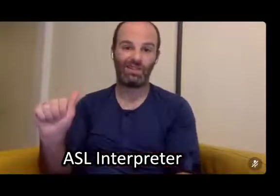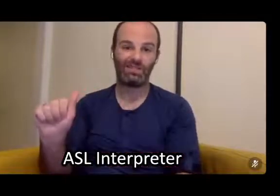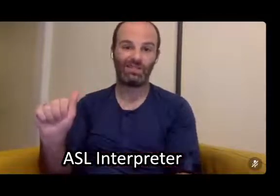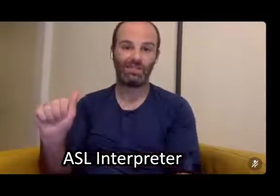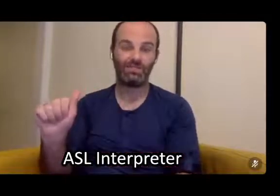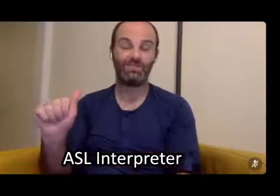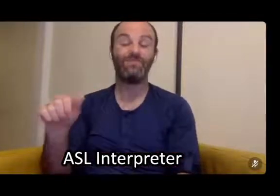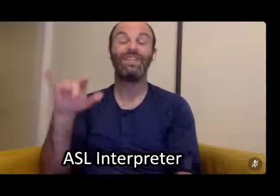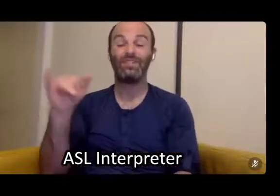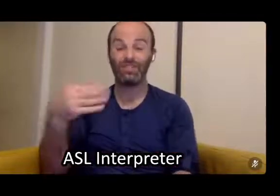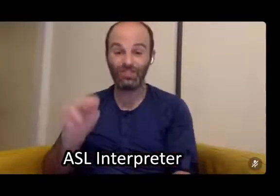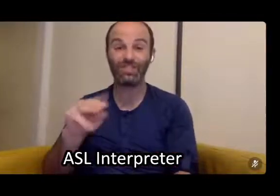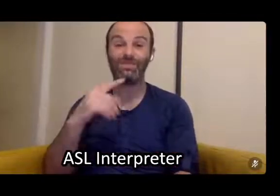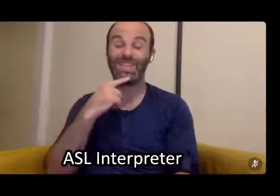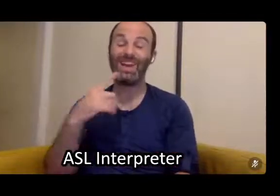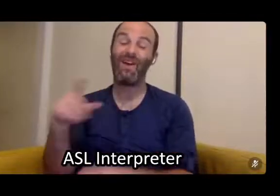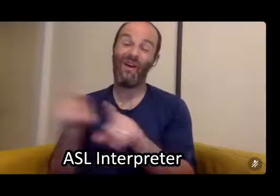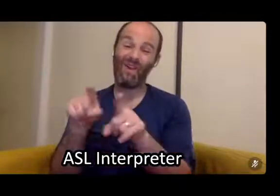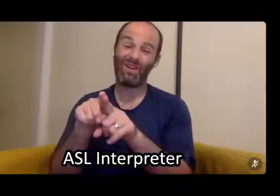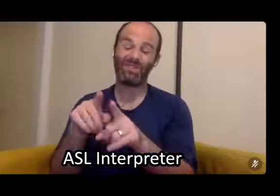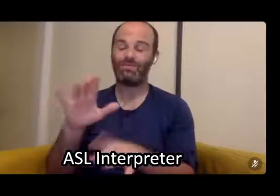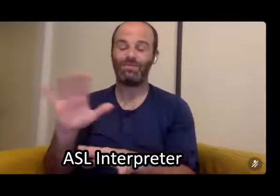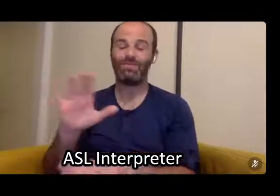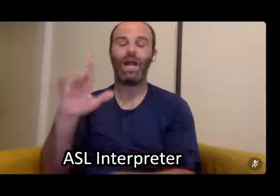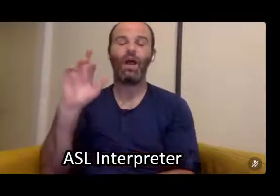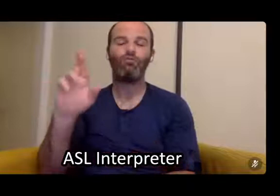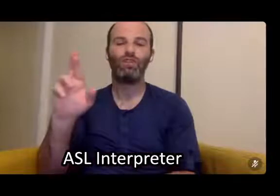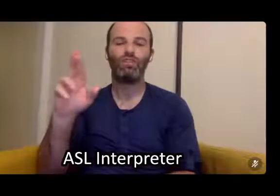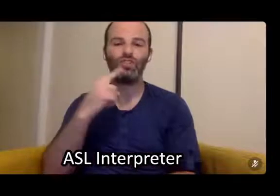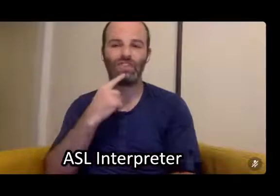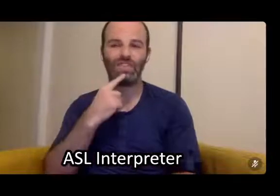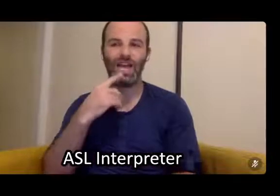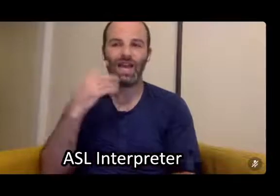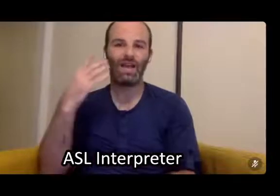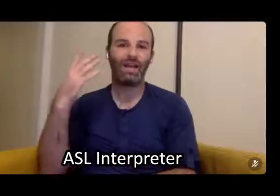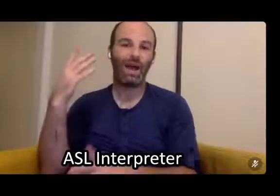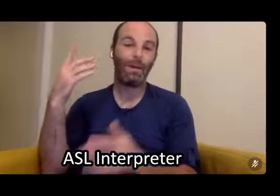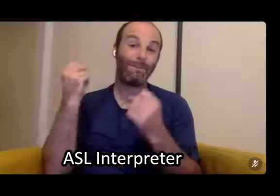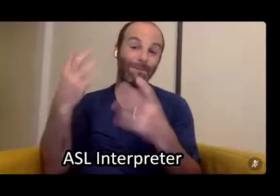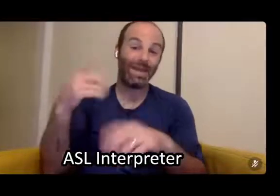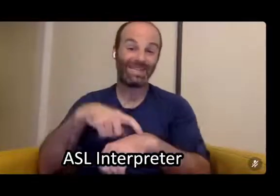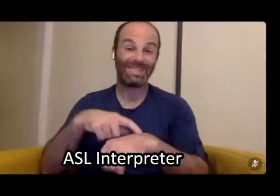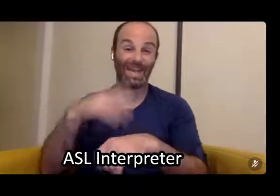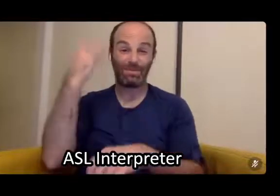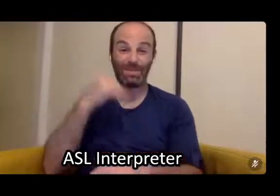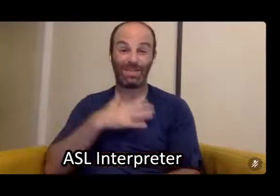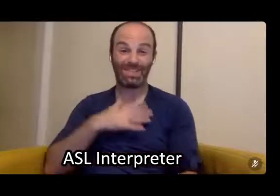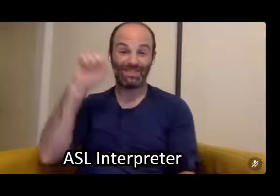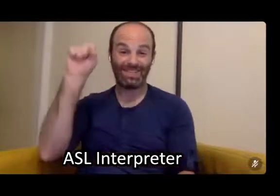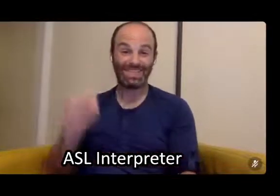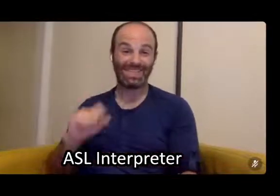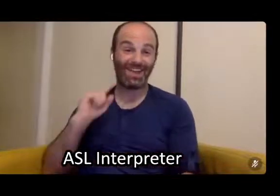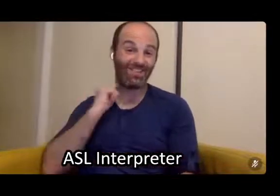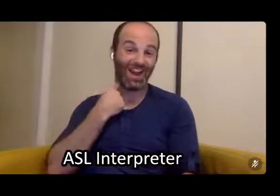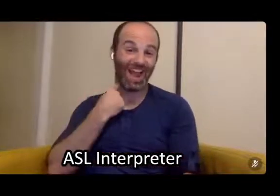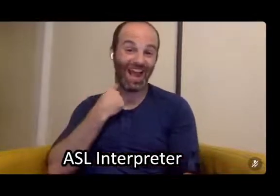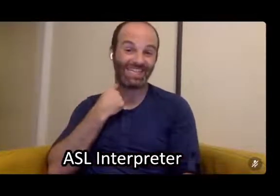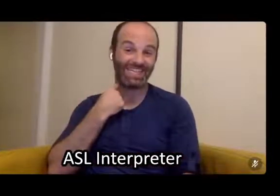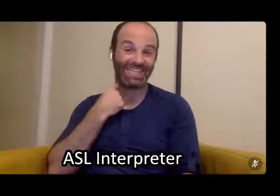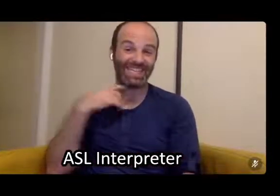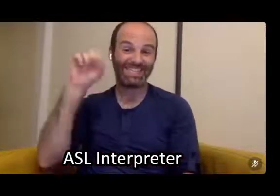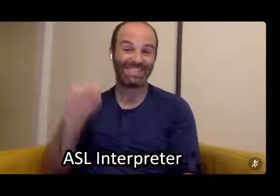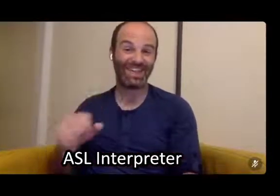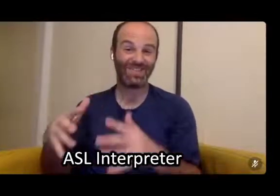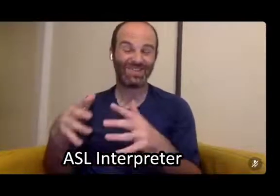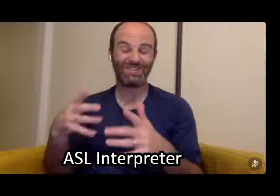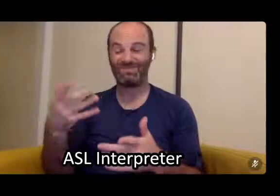accent, it will constantly tell me, I'm sorry, I do not understand. But I you have do an not American understand. accent. You guys are